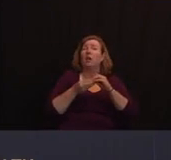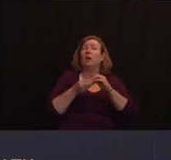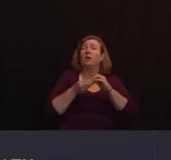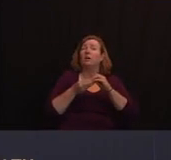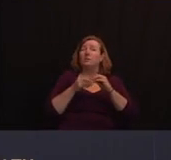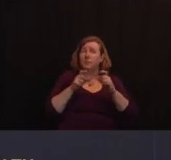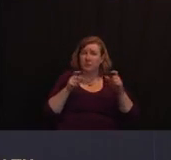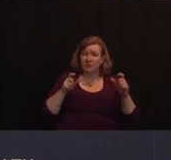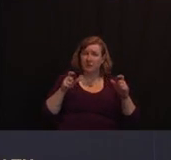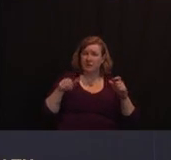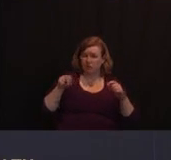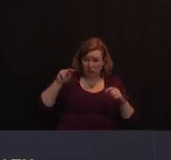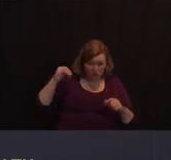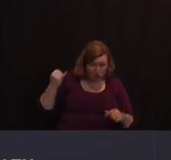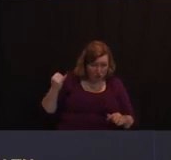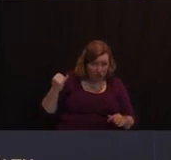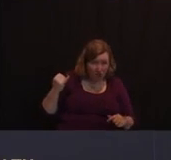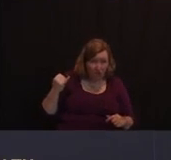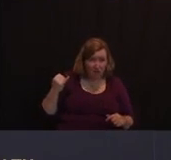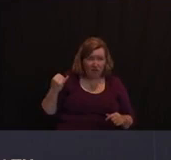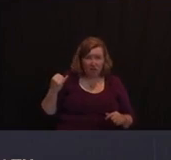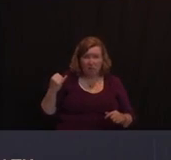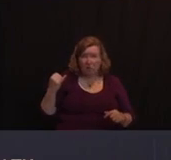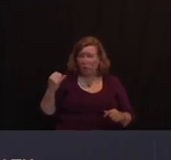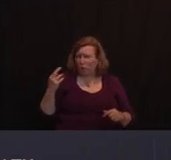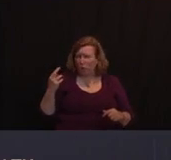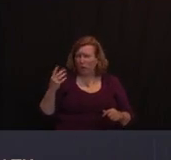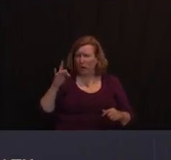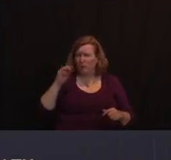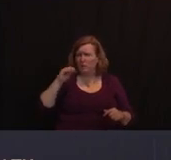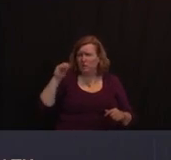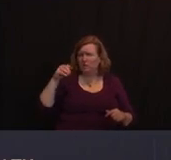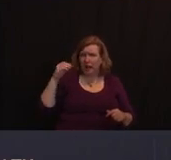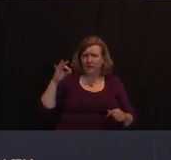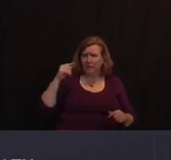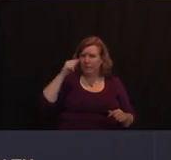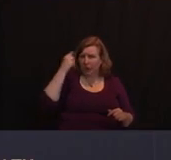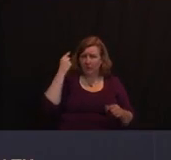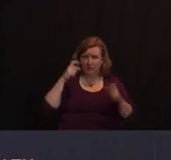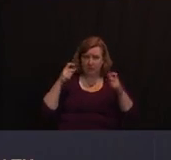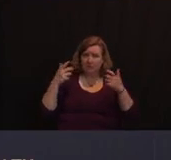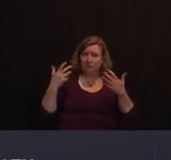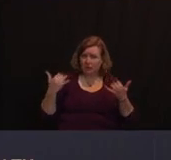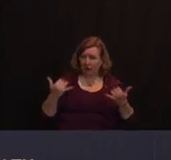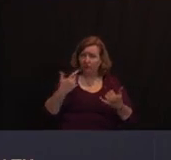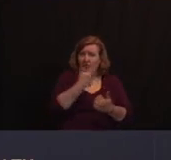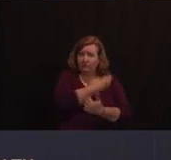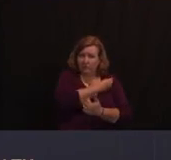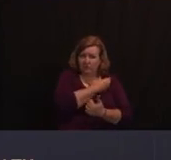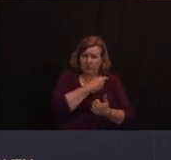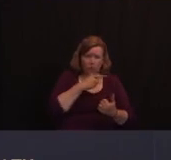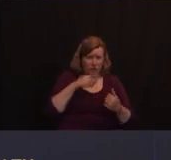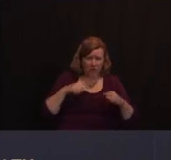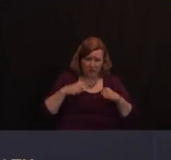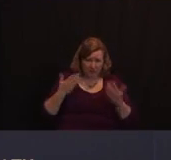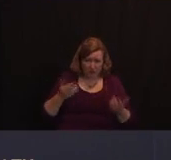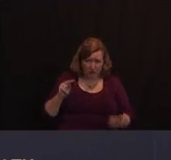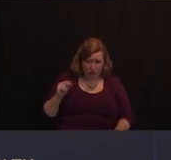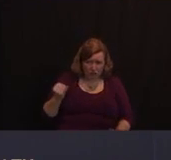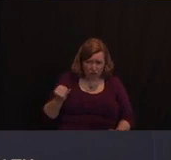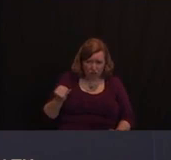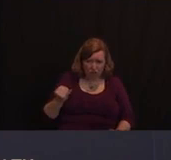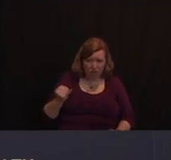population of New Jersey, or is it of 8% of blacks that have now been vaccinated that live in New Jersey? That's it. Thank you very